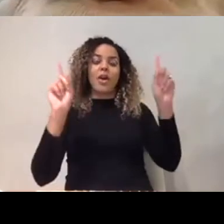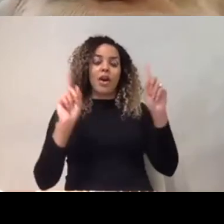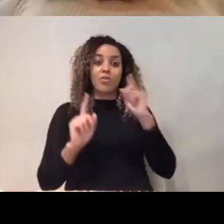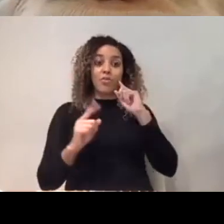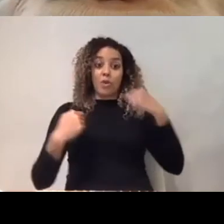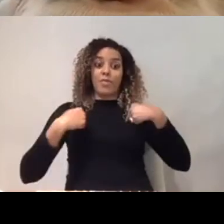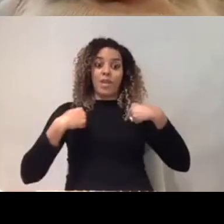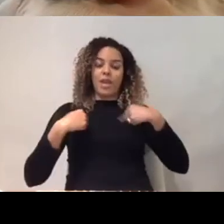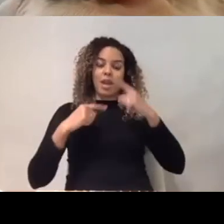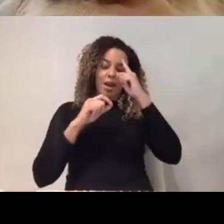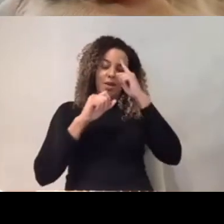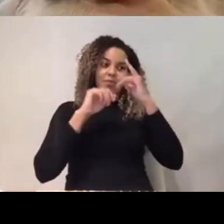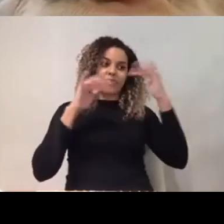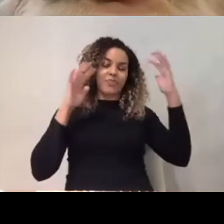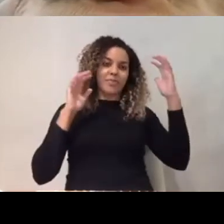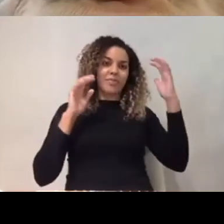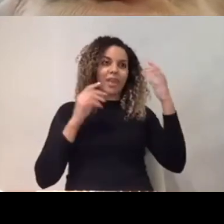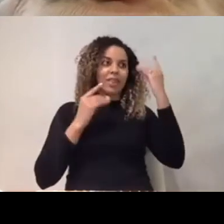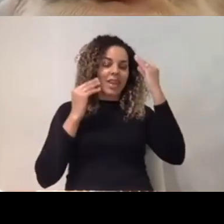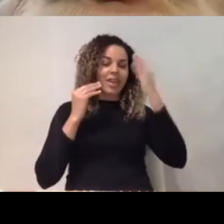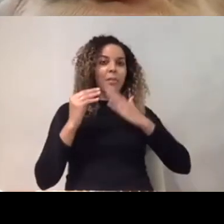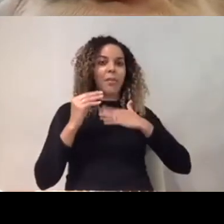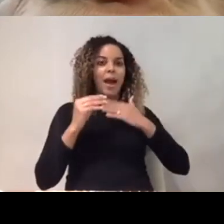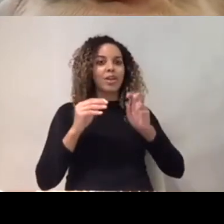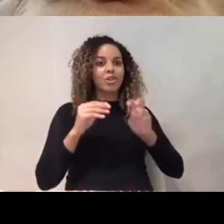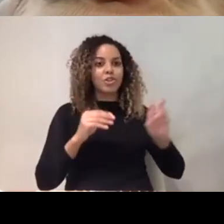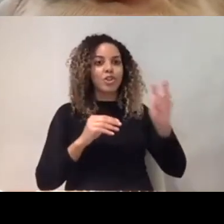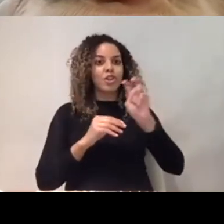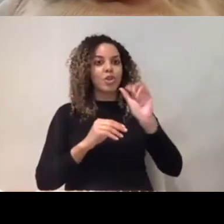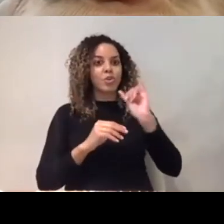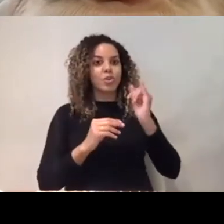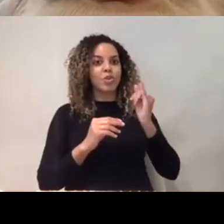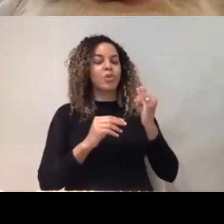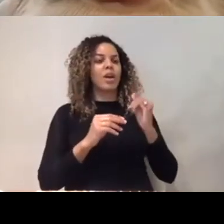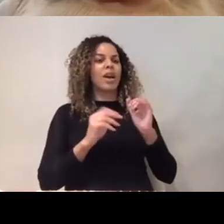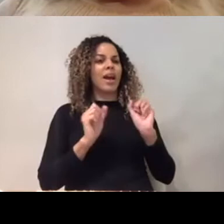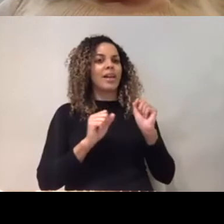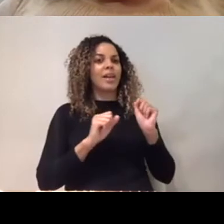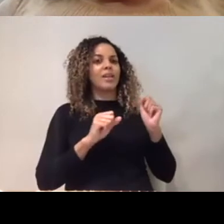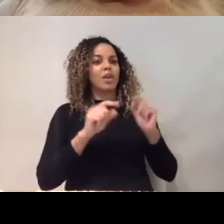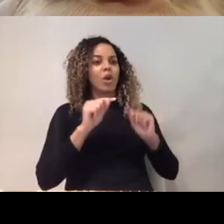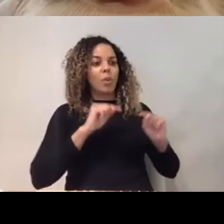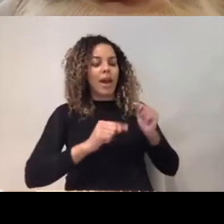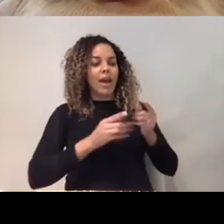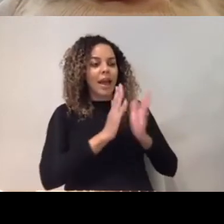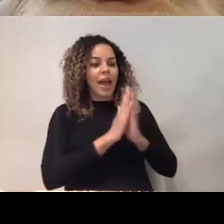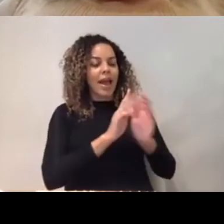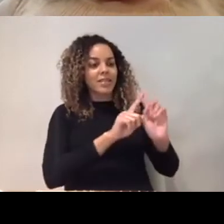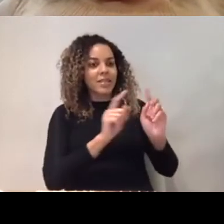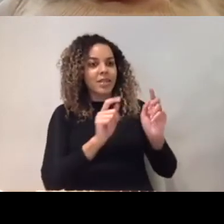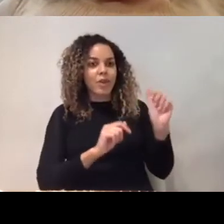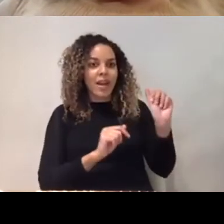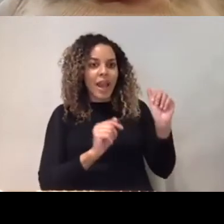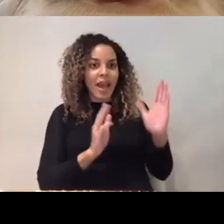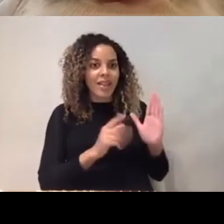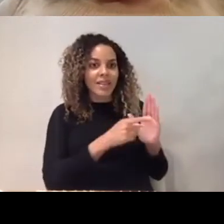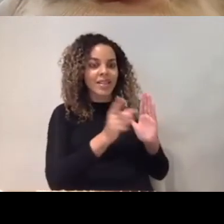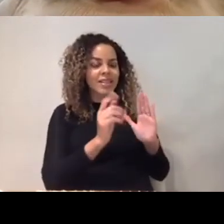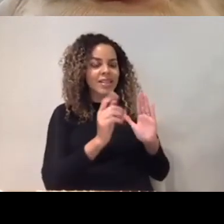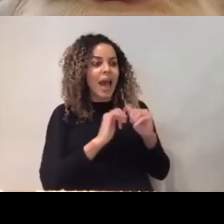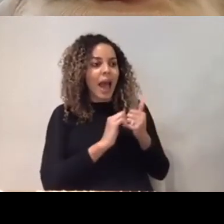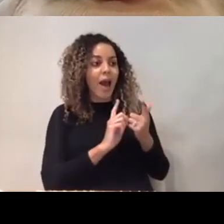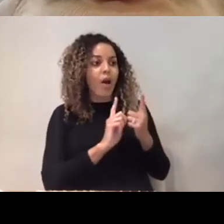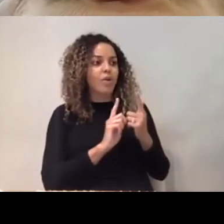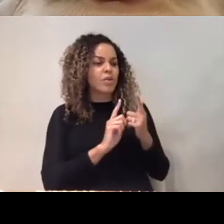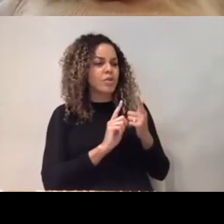I am, being able to kind of go back and ask different athletes and individuals, okay, how did you get from there to here?